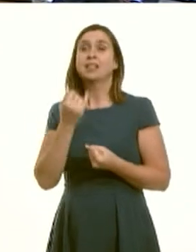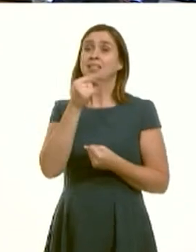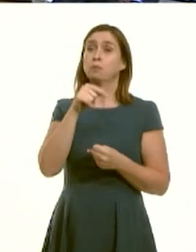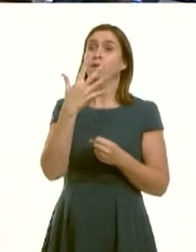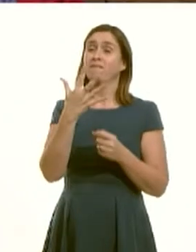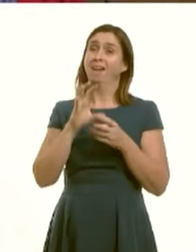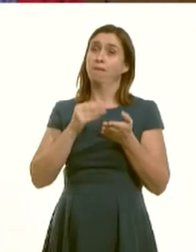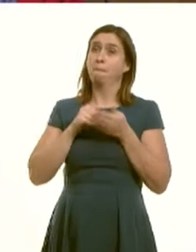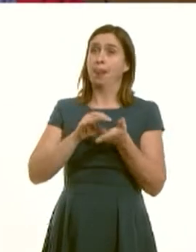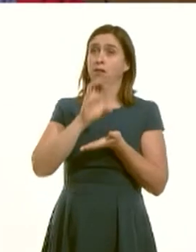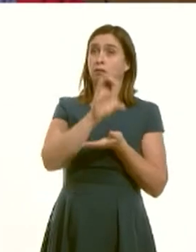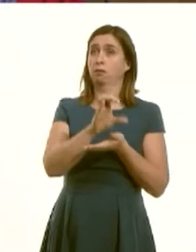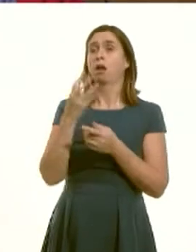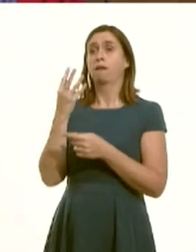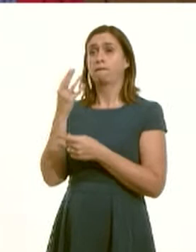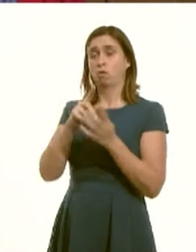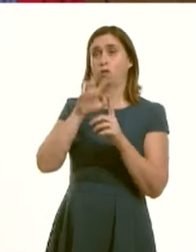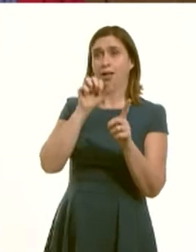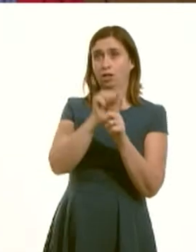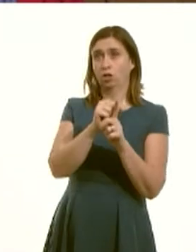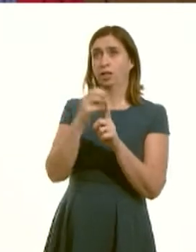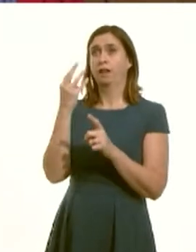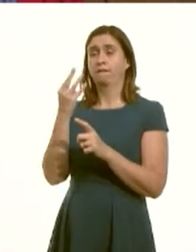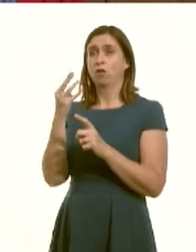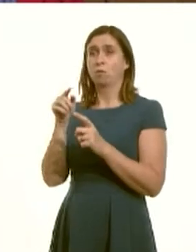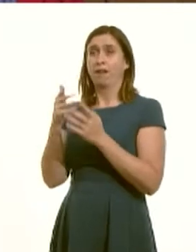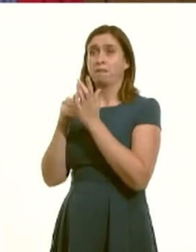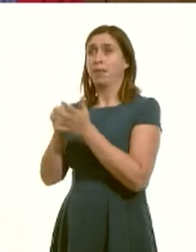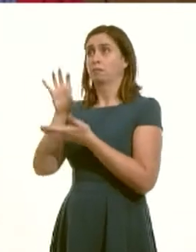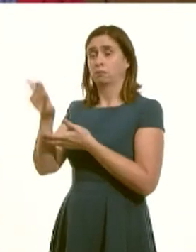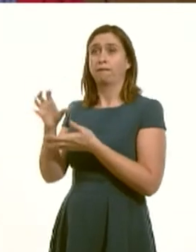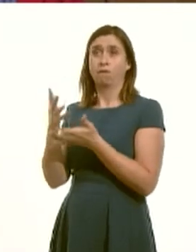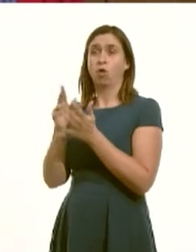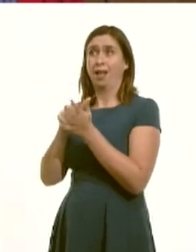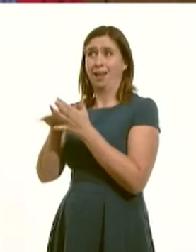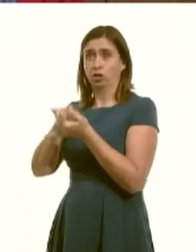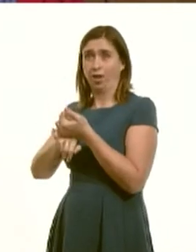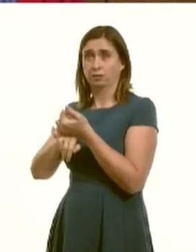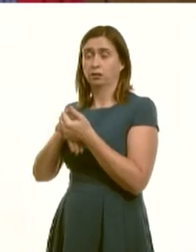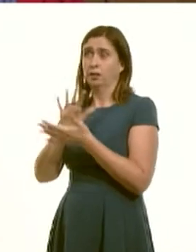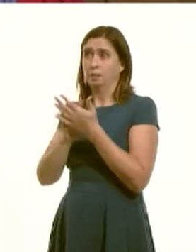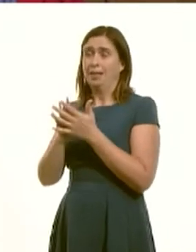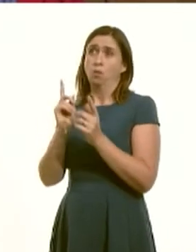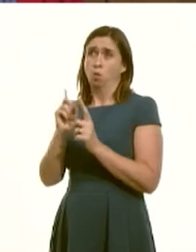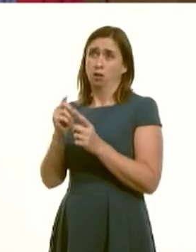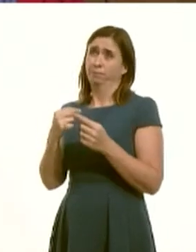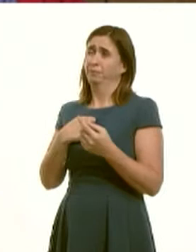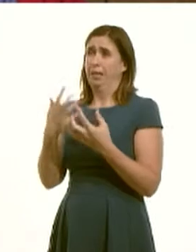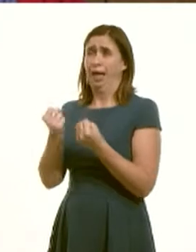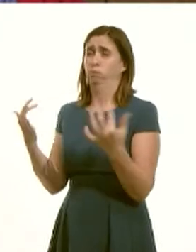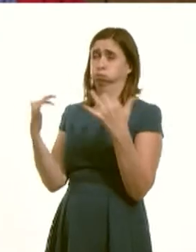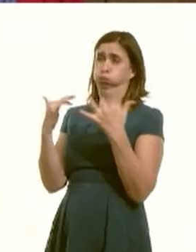of diagnostics, £425 million extra, of course, for the NHS. Demand does increase at a huge rate. That's